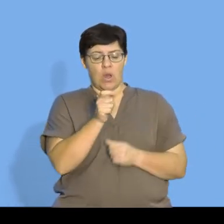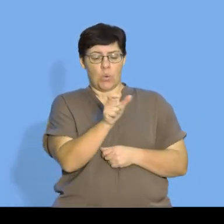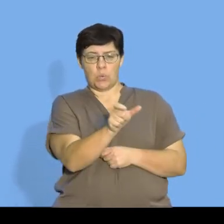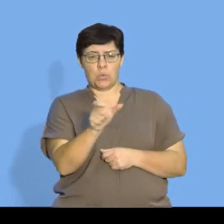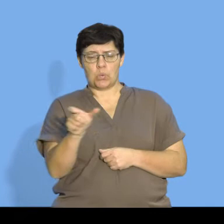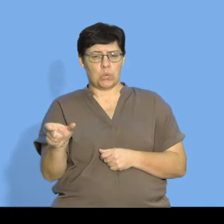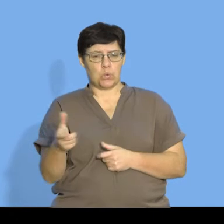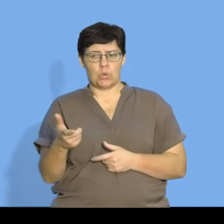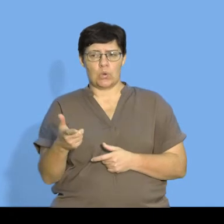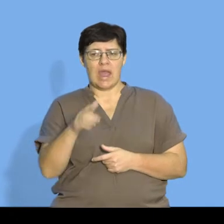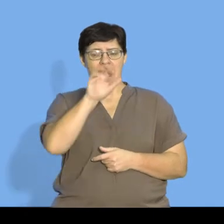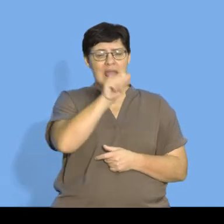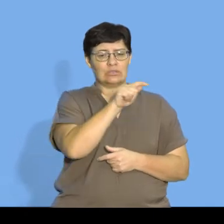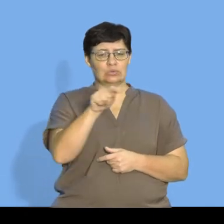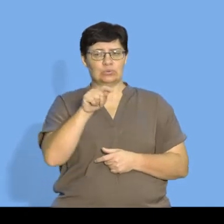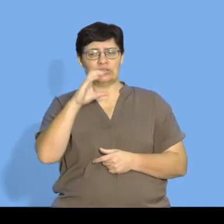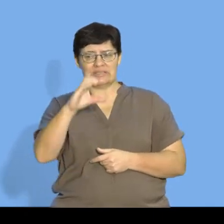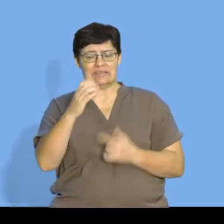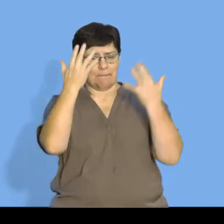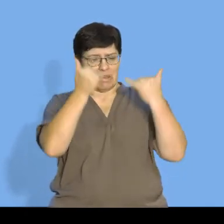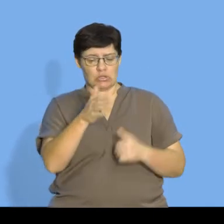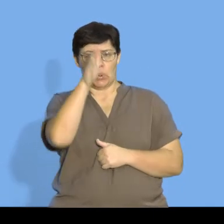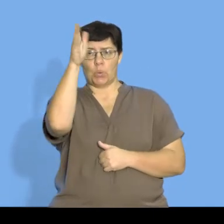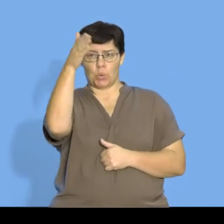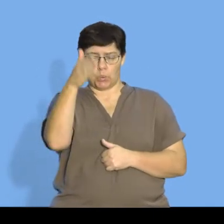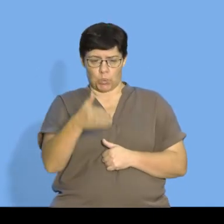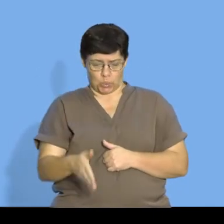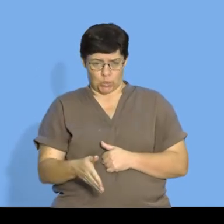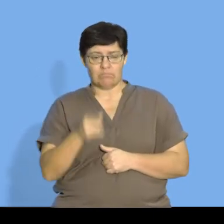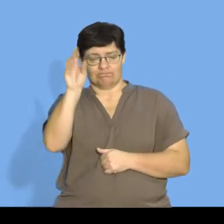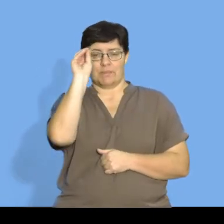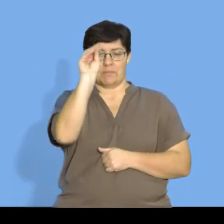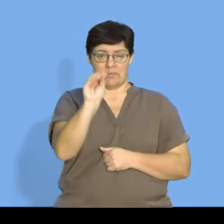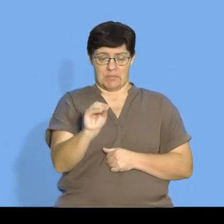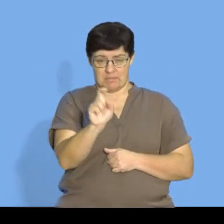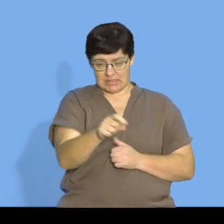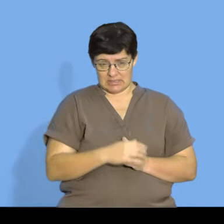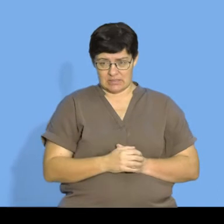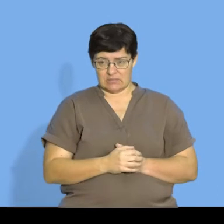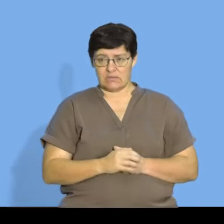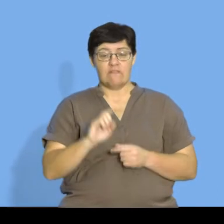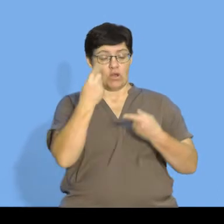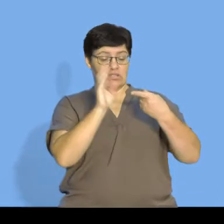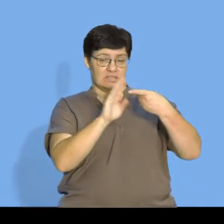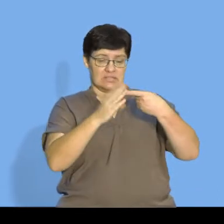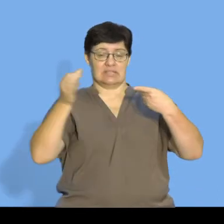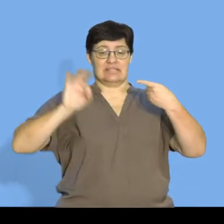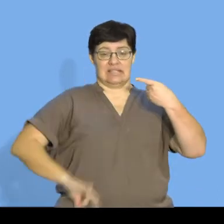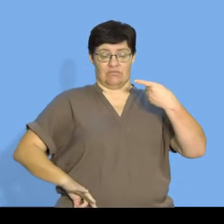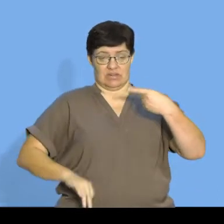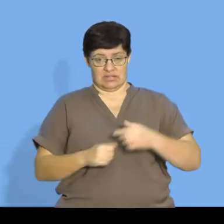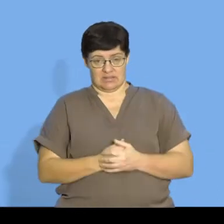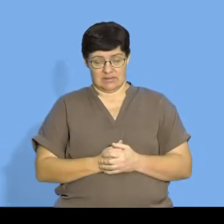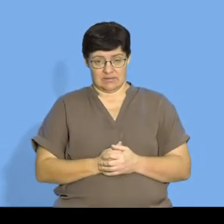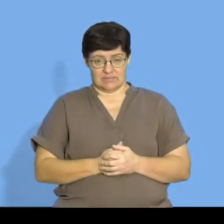figures denoted by A to C on the budget, and the first one here is salaries.